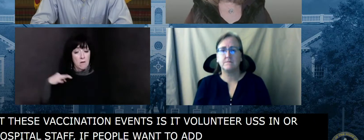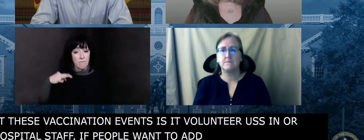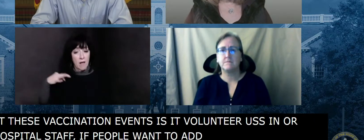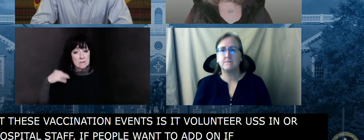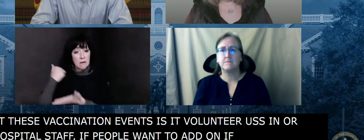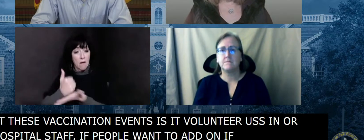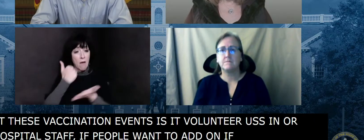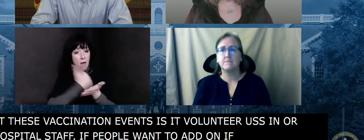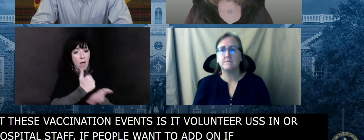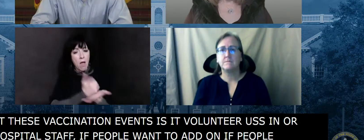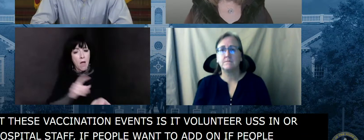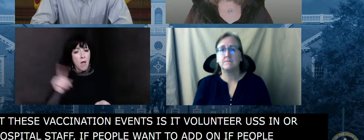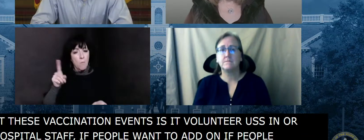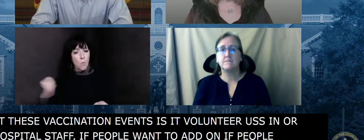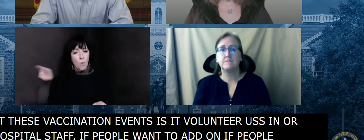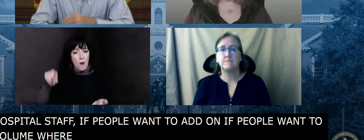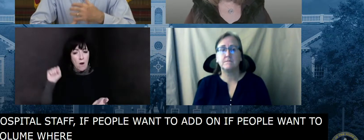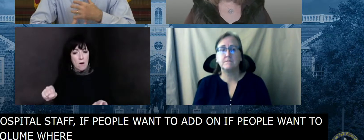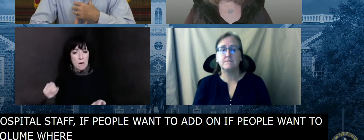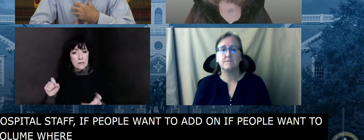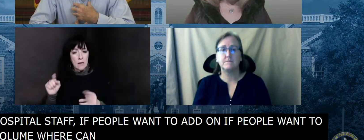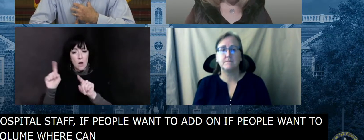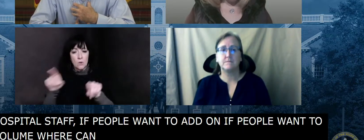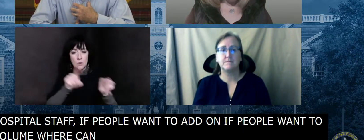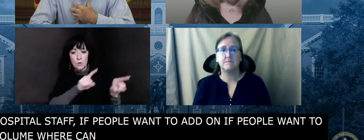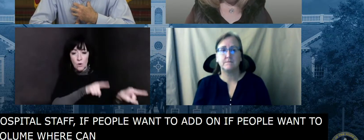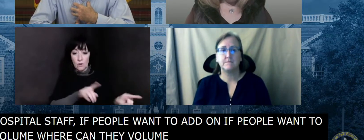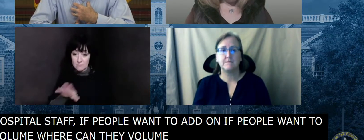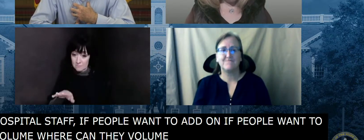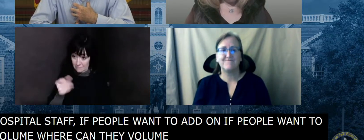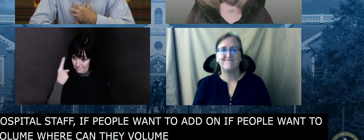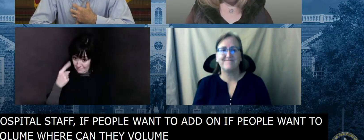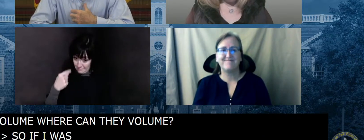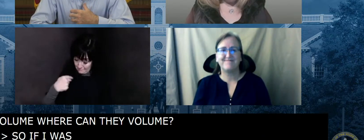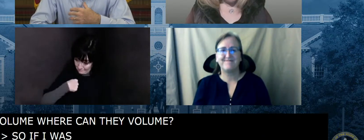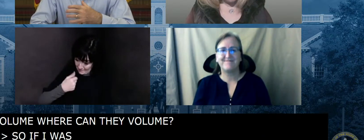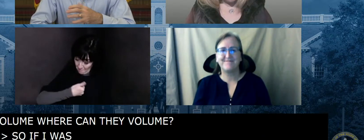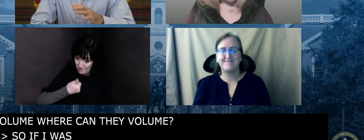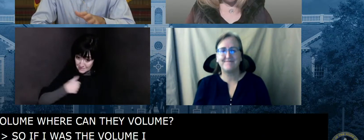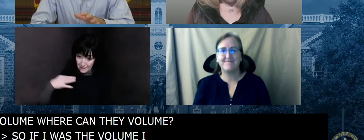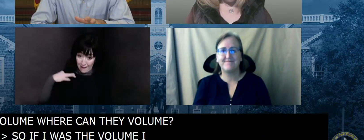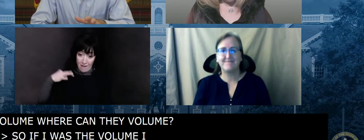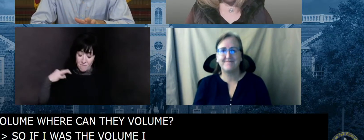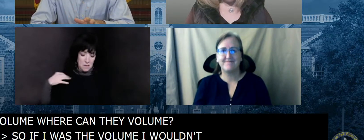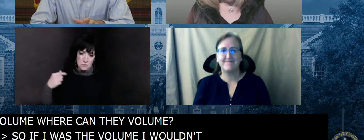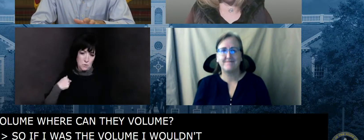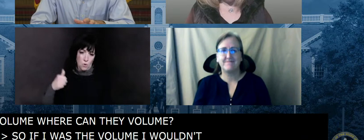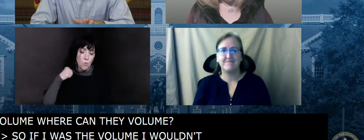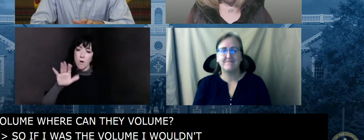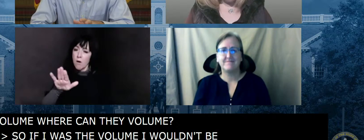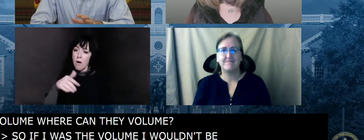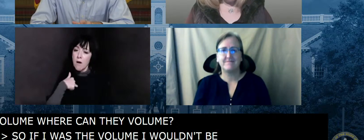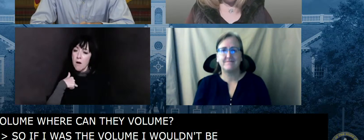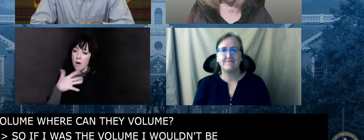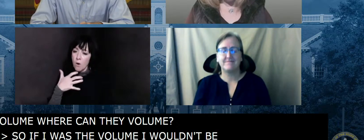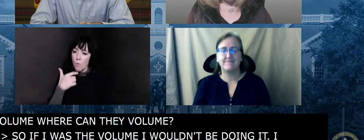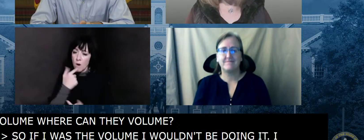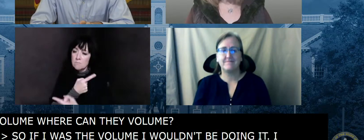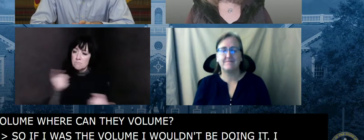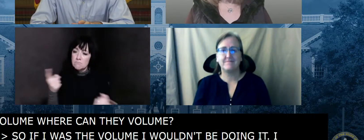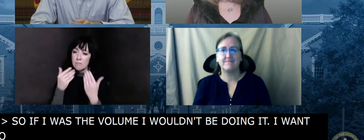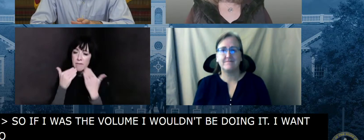to that. So if I was the volunteer, I wouldn't be doing it. We have, and I want to thank all the volunteers, going out